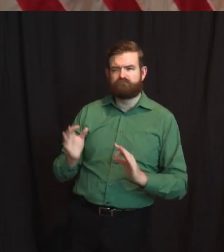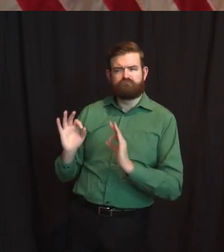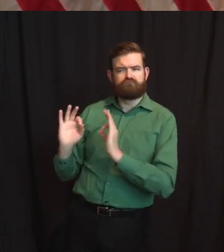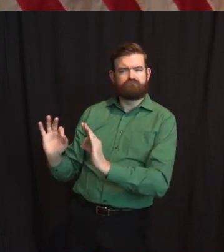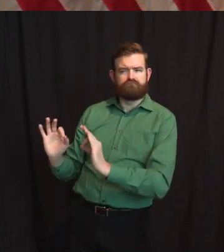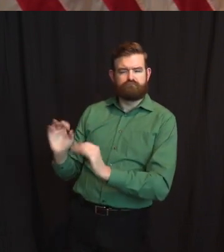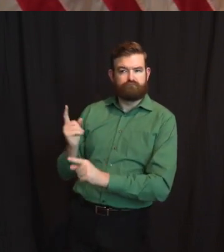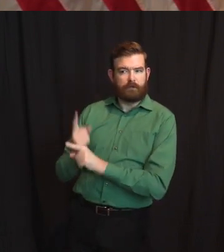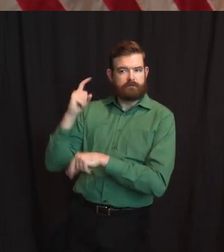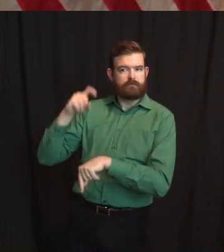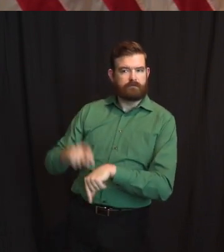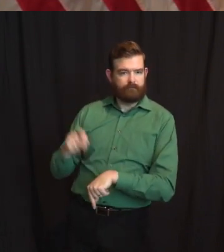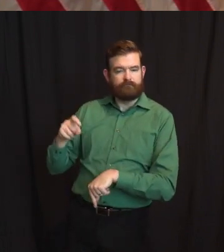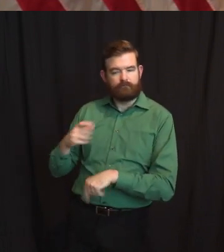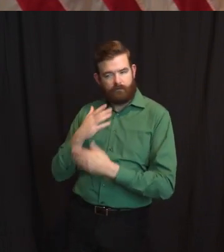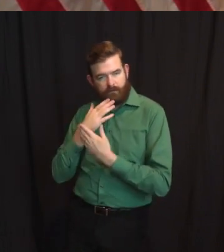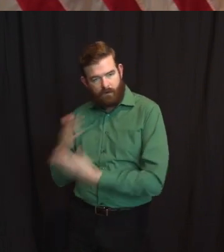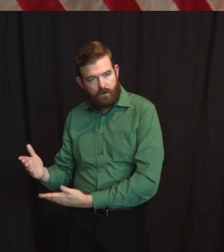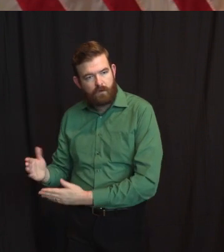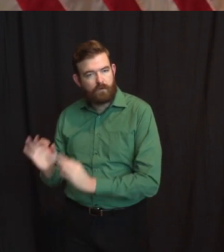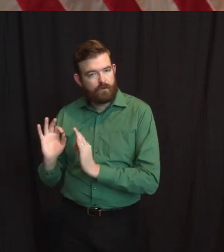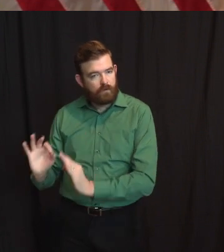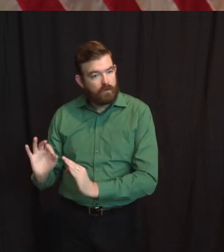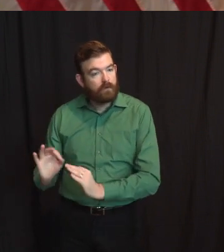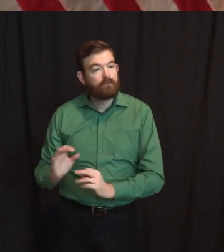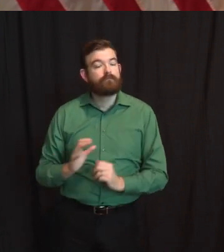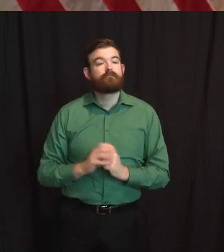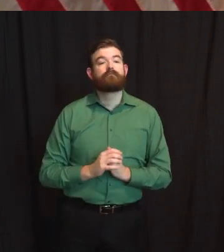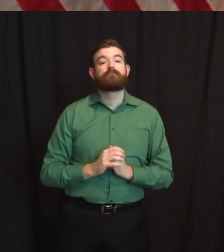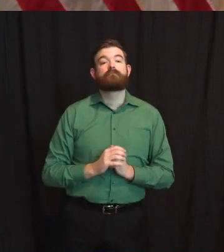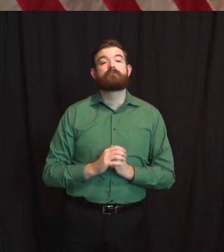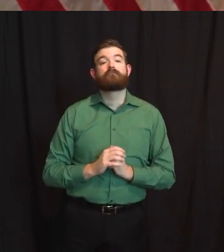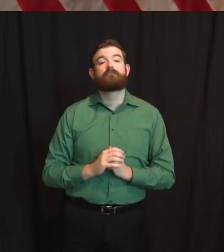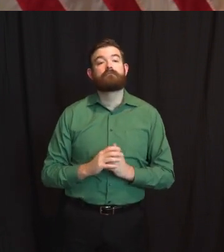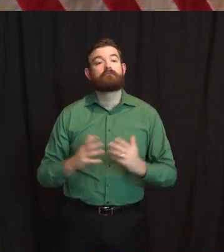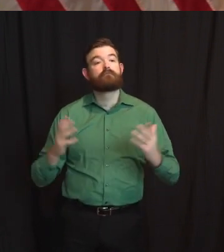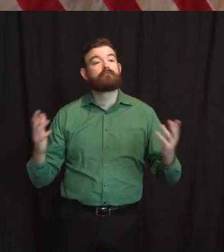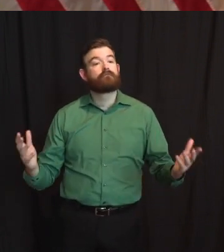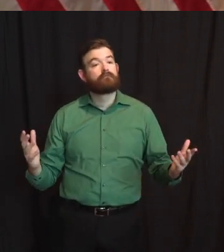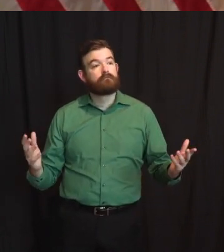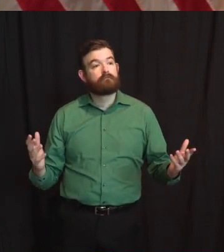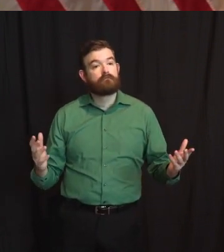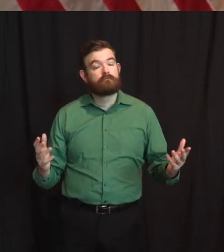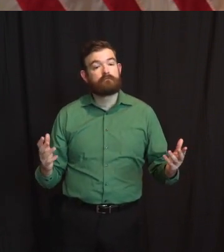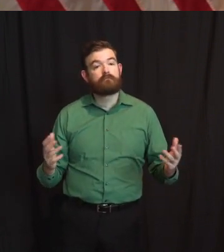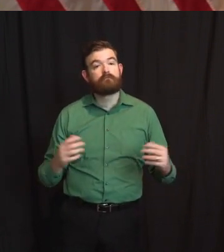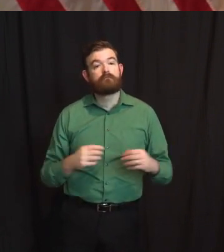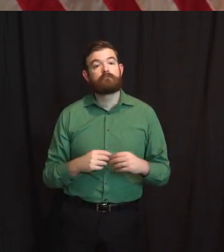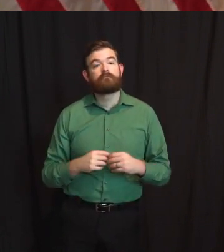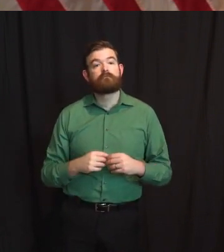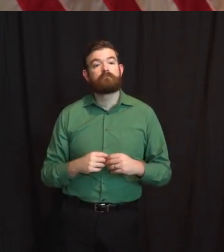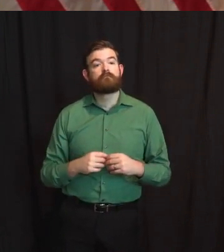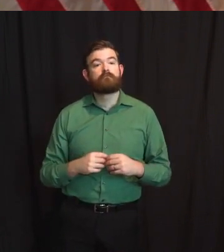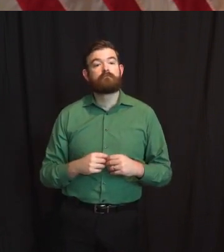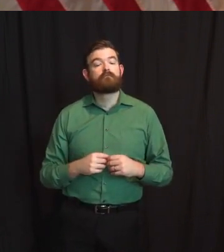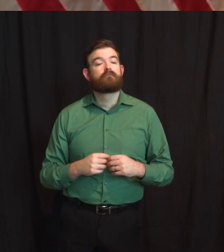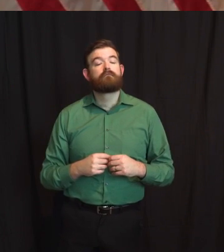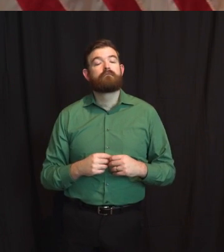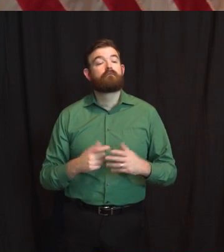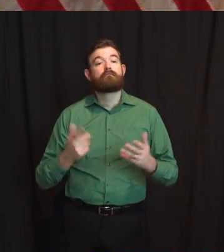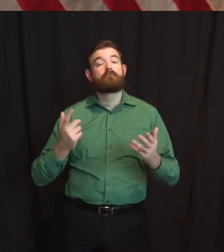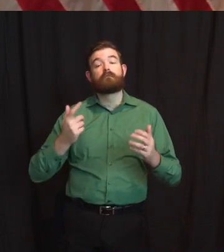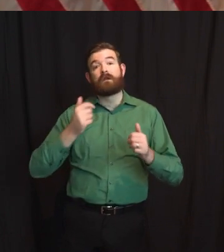And the big counties continue to be the ones that you all know what they are. Every county has positive tests. Every county has fatalities,